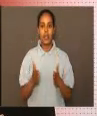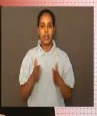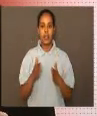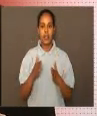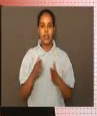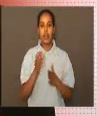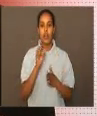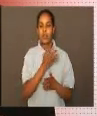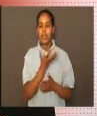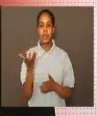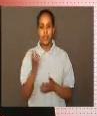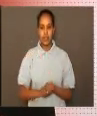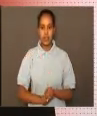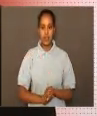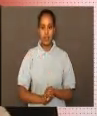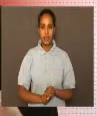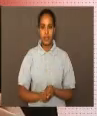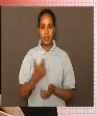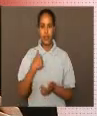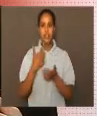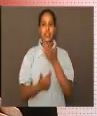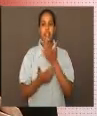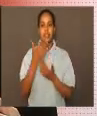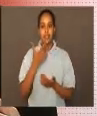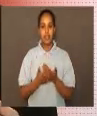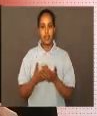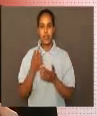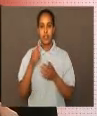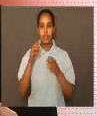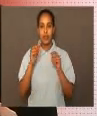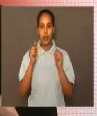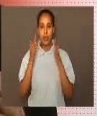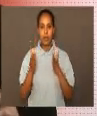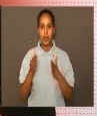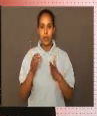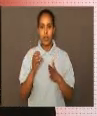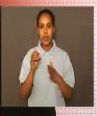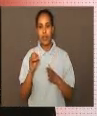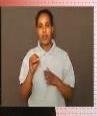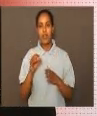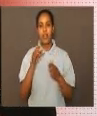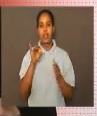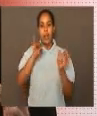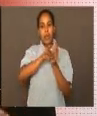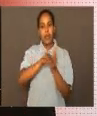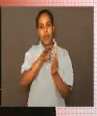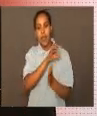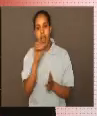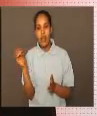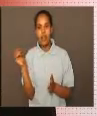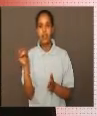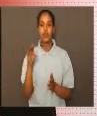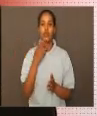of substances. We discussed the solubility of table salt and